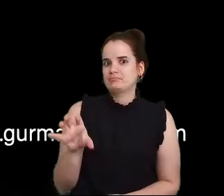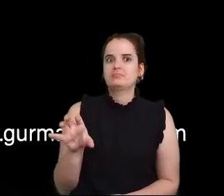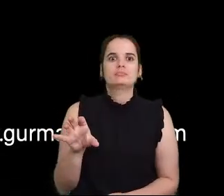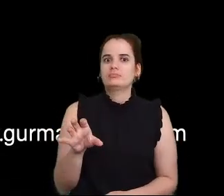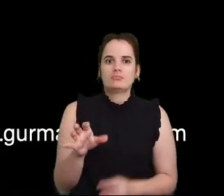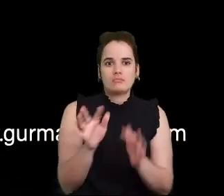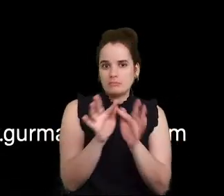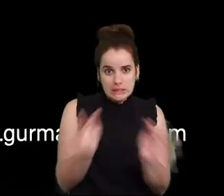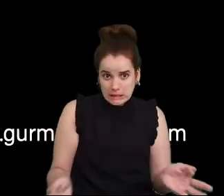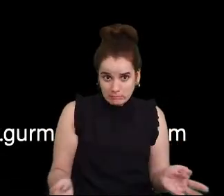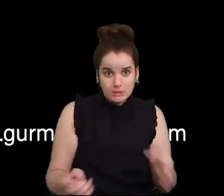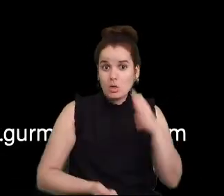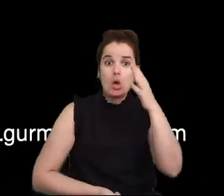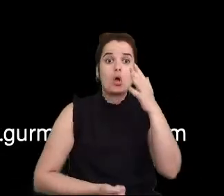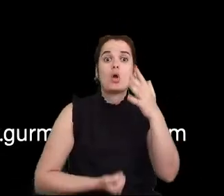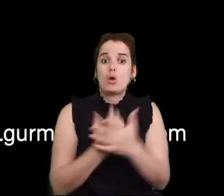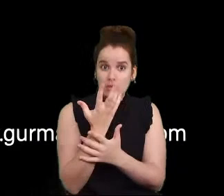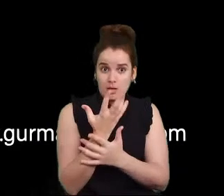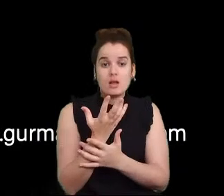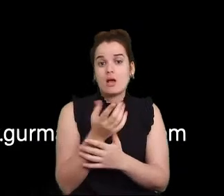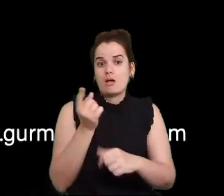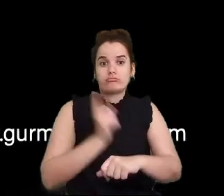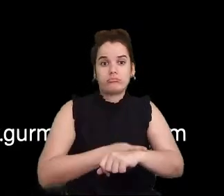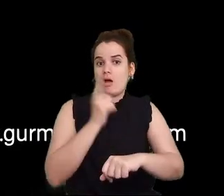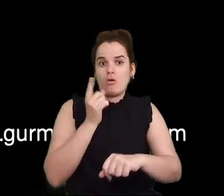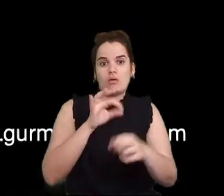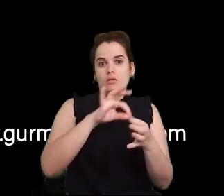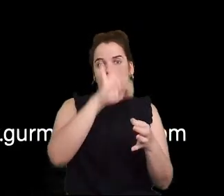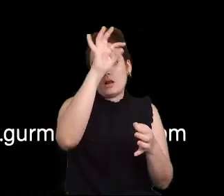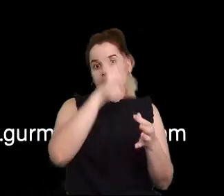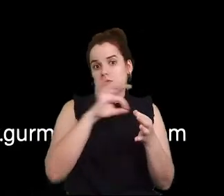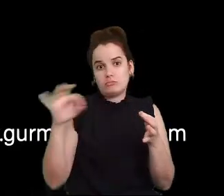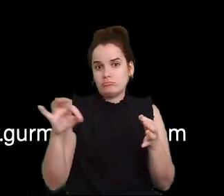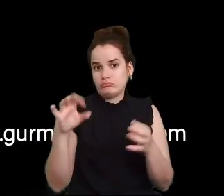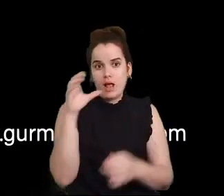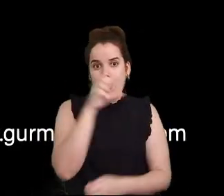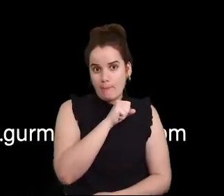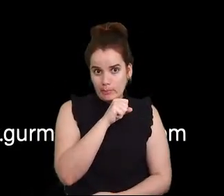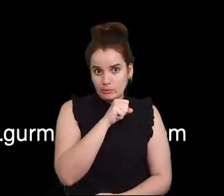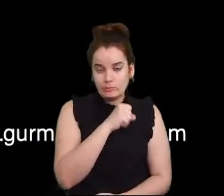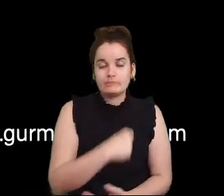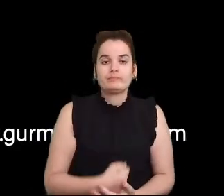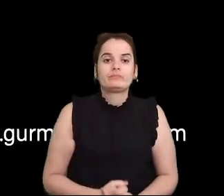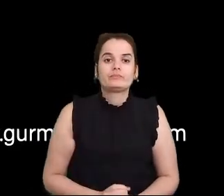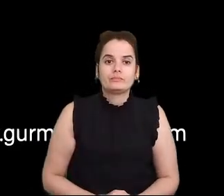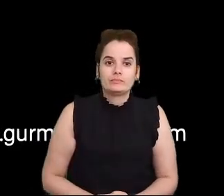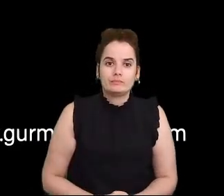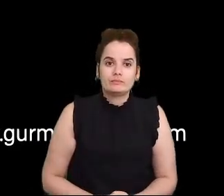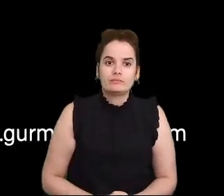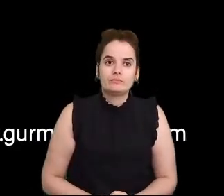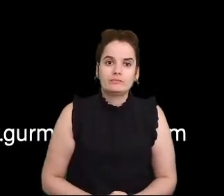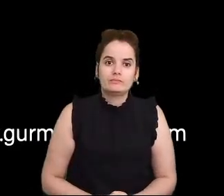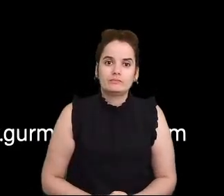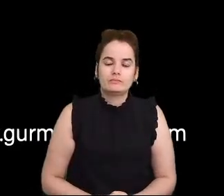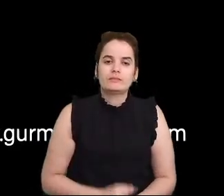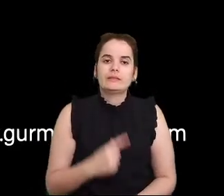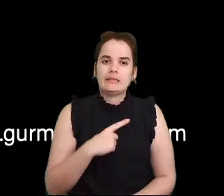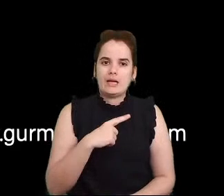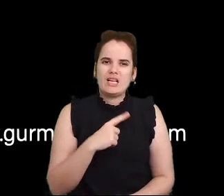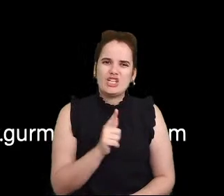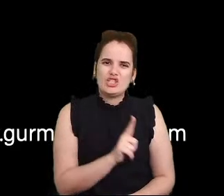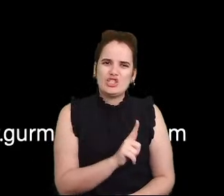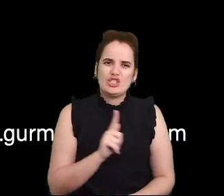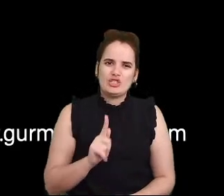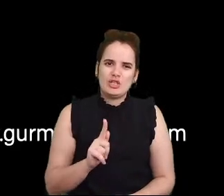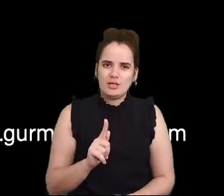Then within R, you have something called ggplot, which is again something similar. You give it, this should